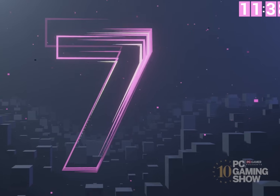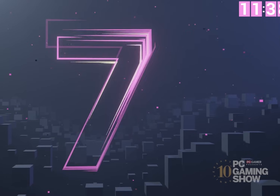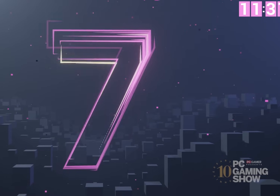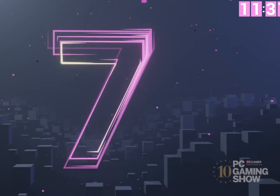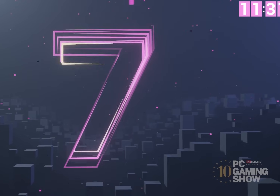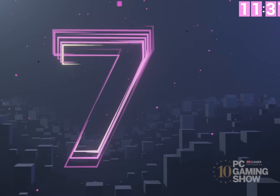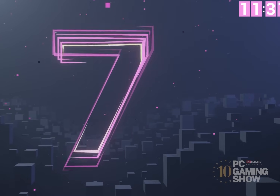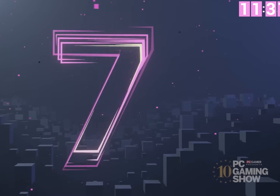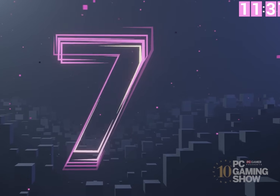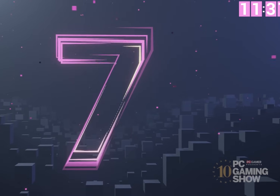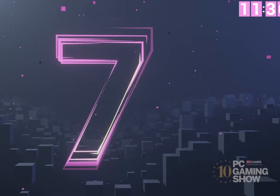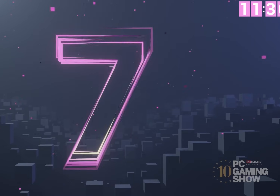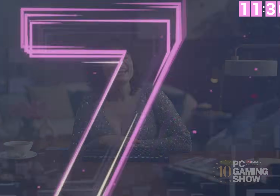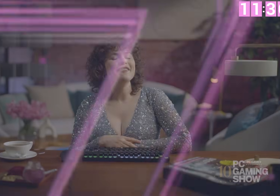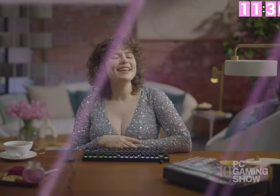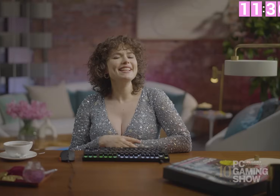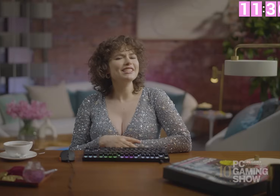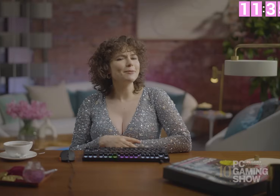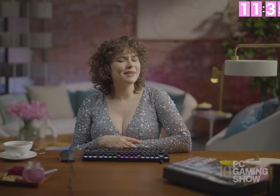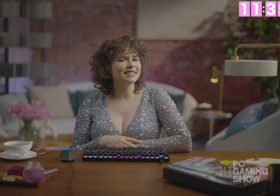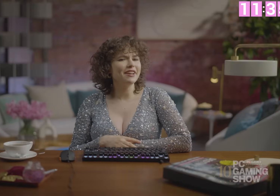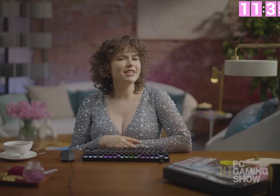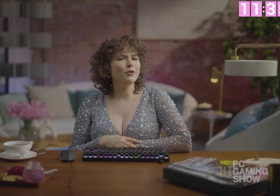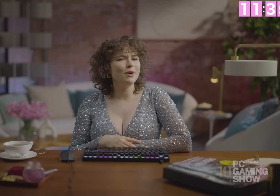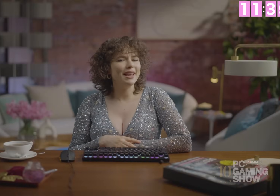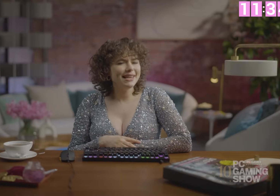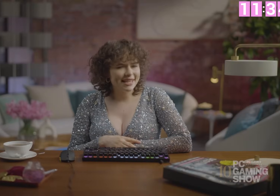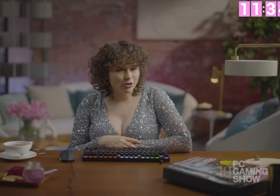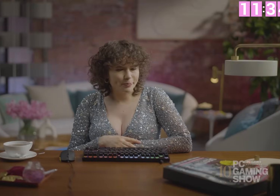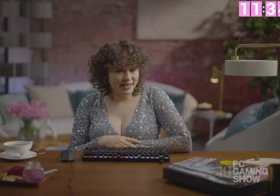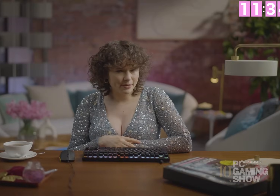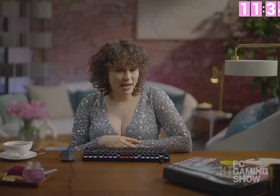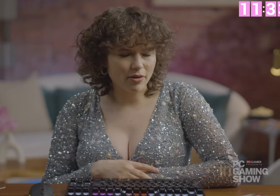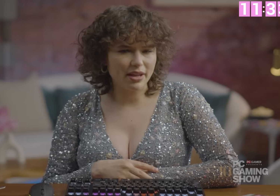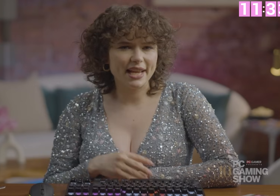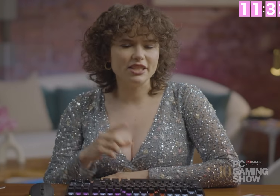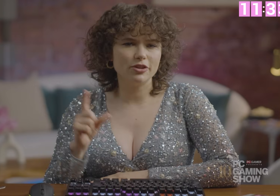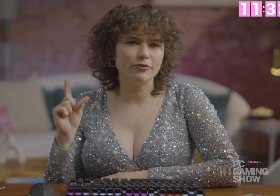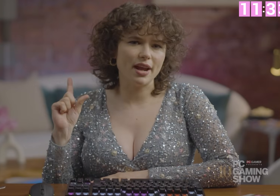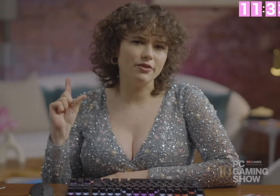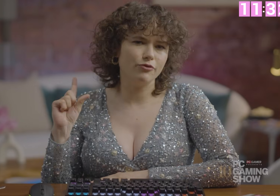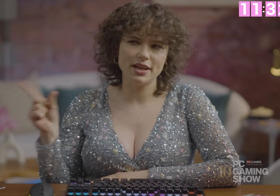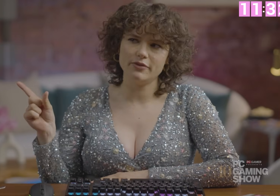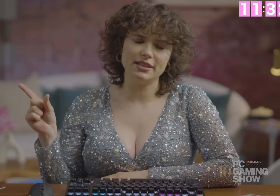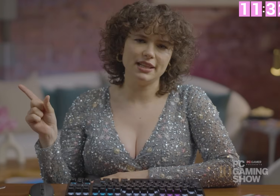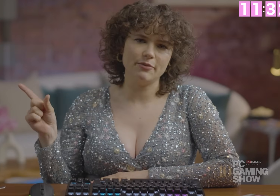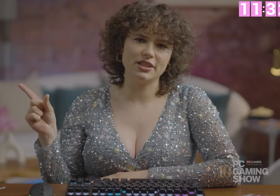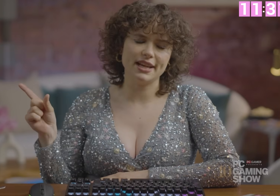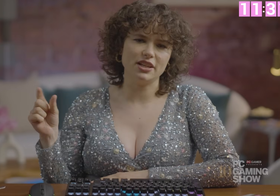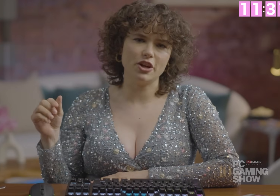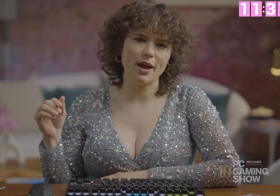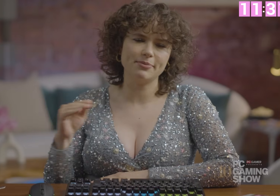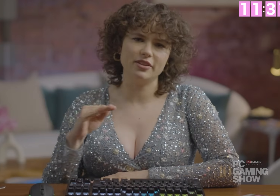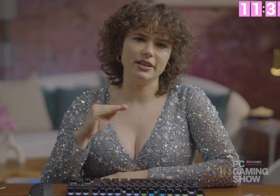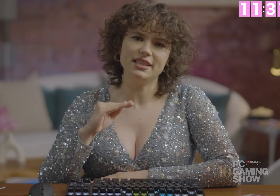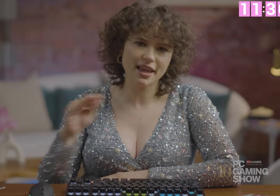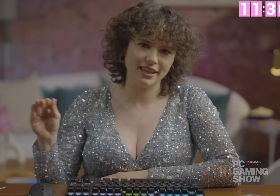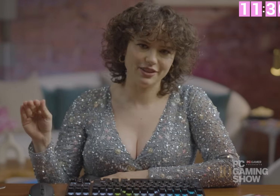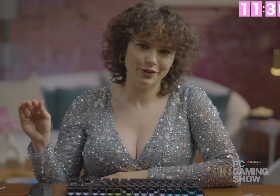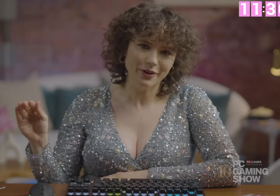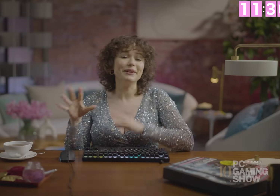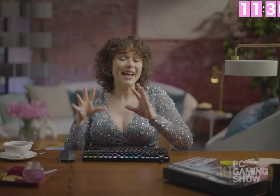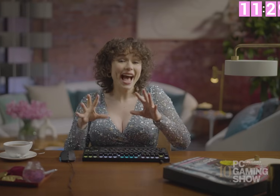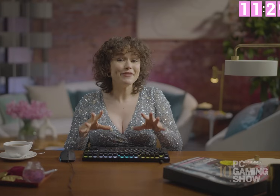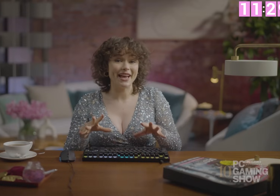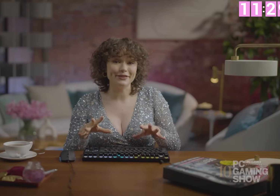Moment number 7. Now, here's a subject I know a little bit about, unless you've read it recently, in which case I know absolutely nothing